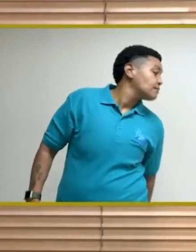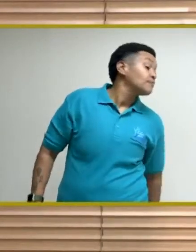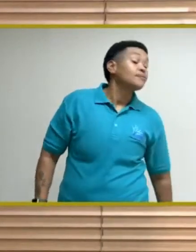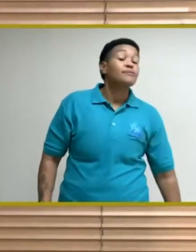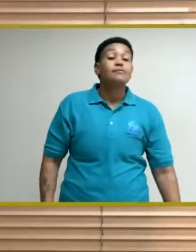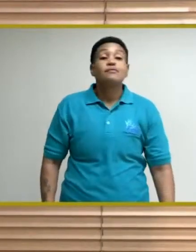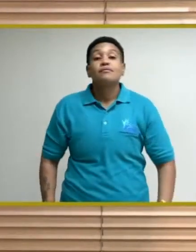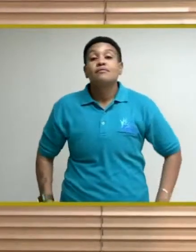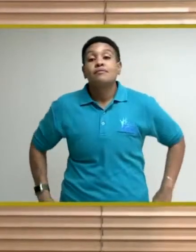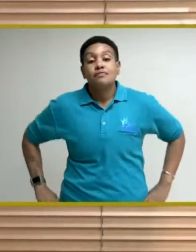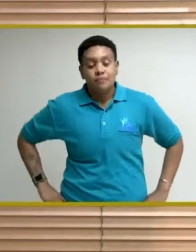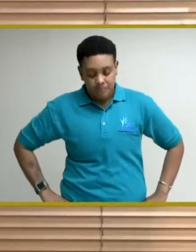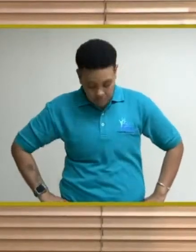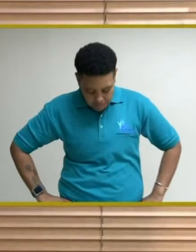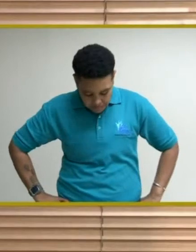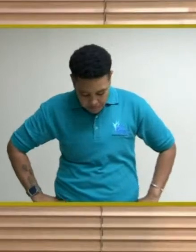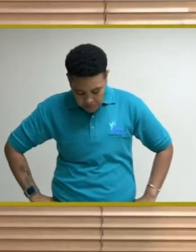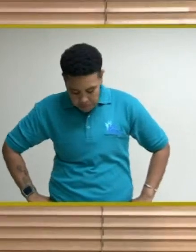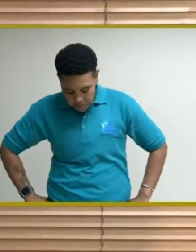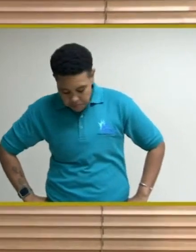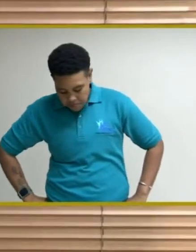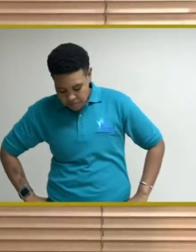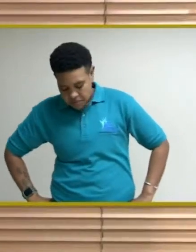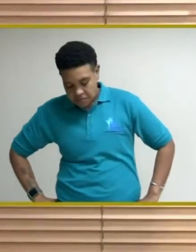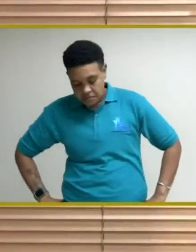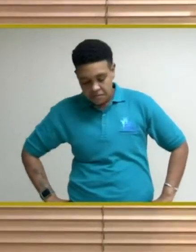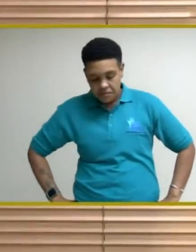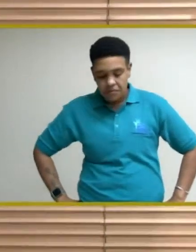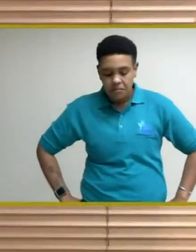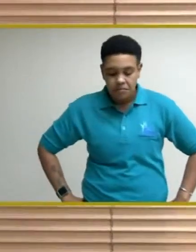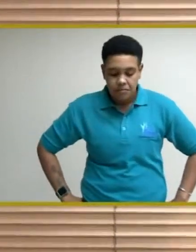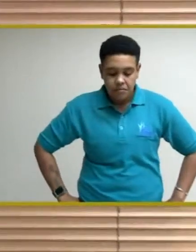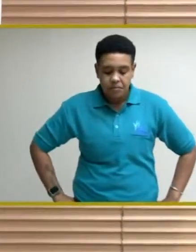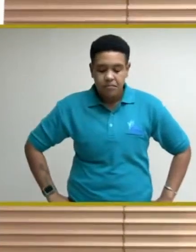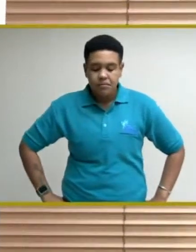Great. Thank you very much. With regards to the payments,